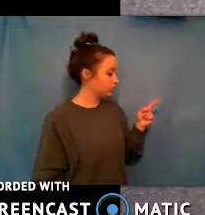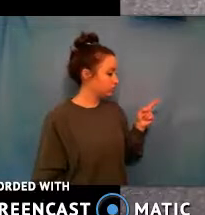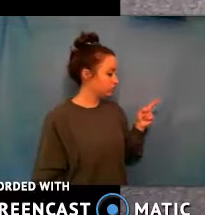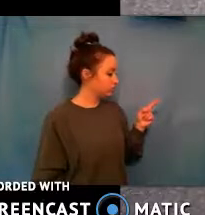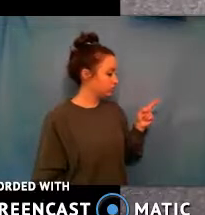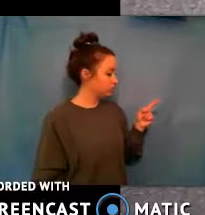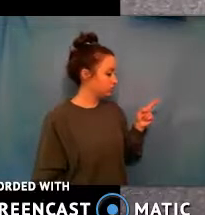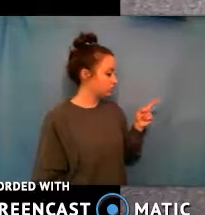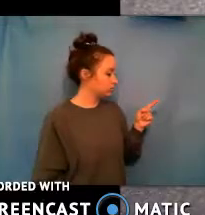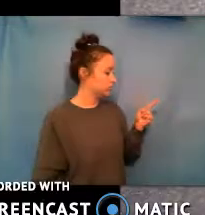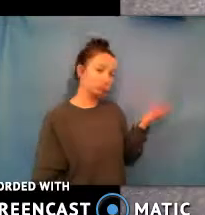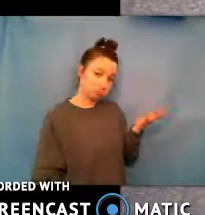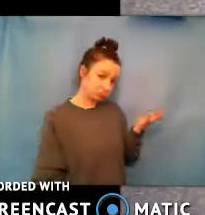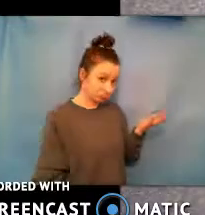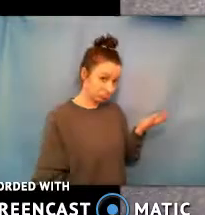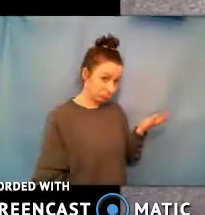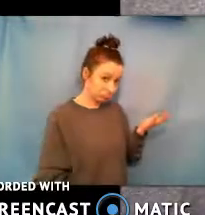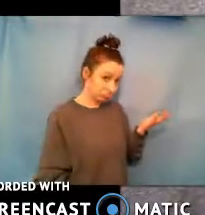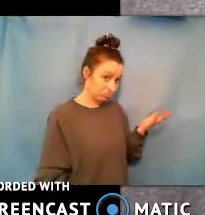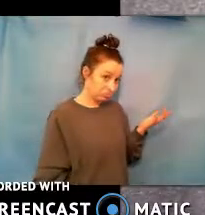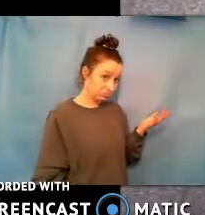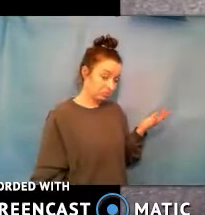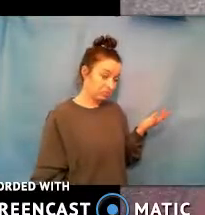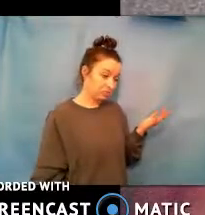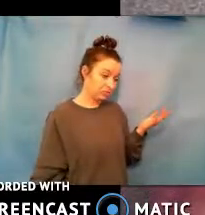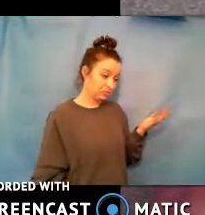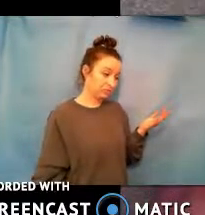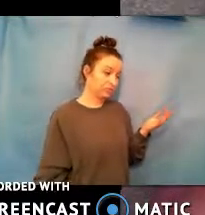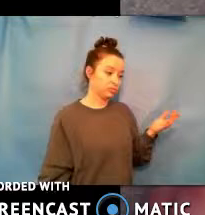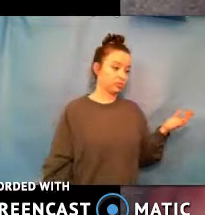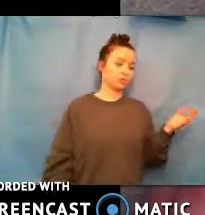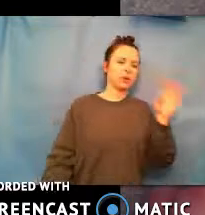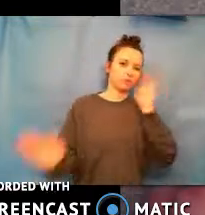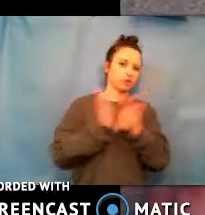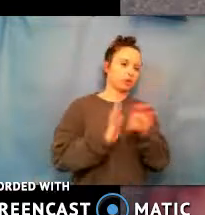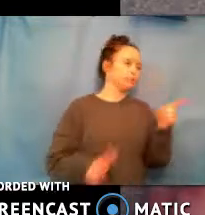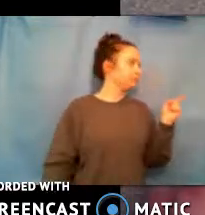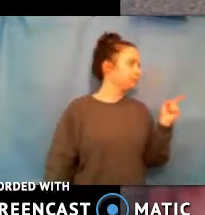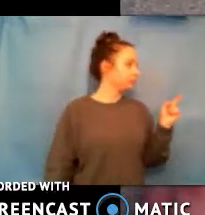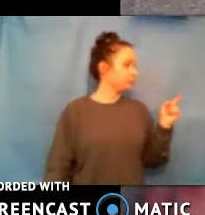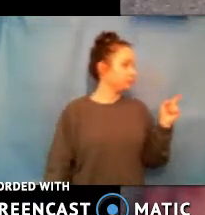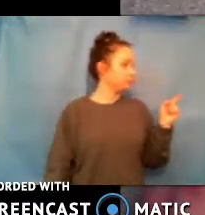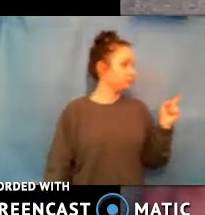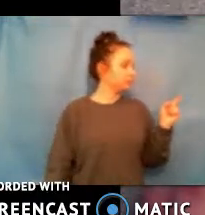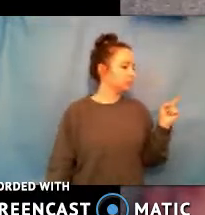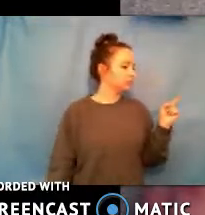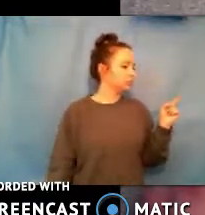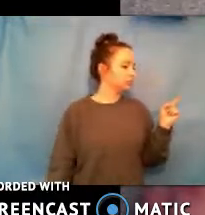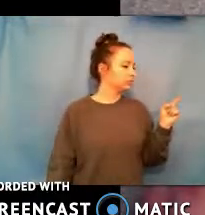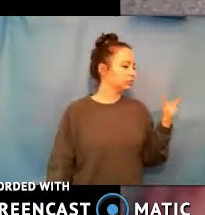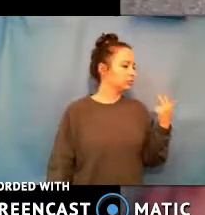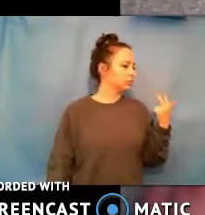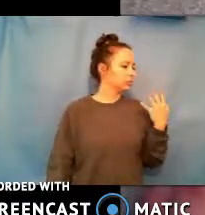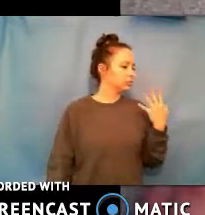our answer is something. So we're going to figure that out. Let's draw a picture. Let's draw 14 friends. 1,